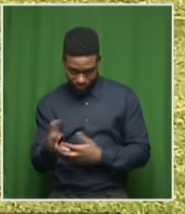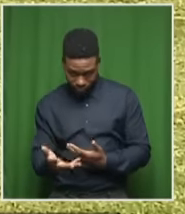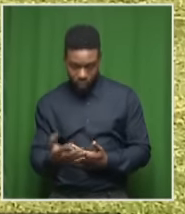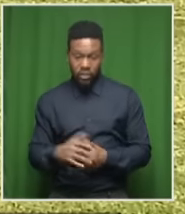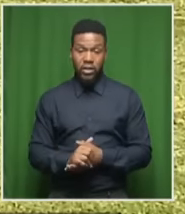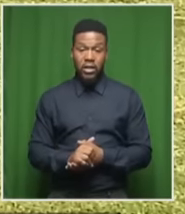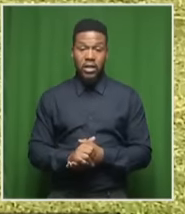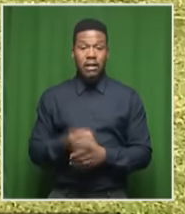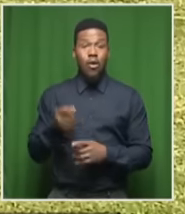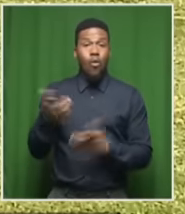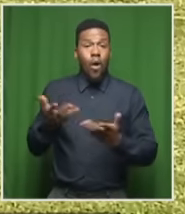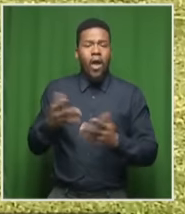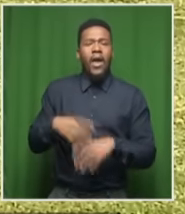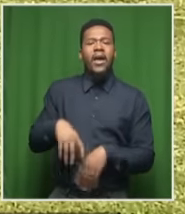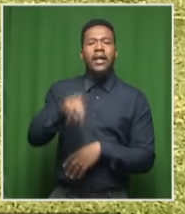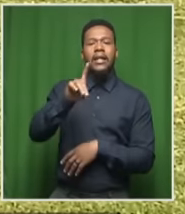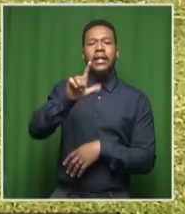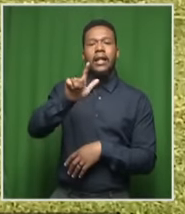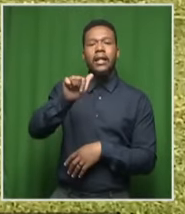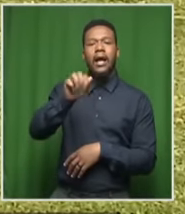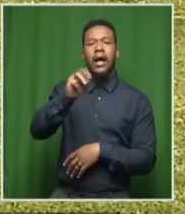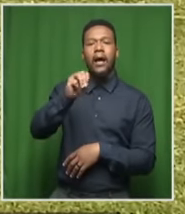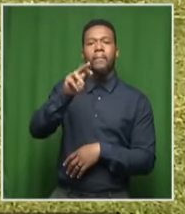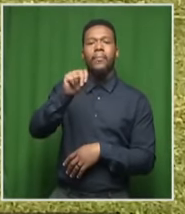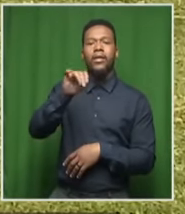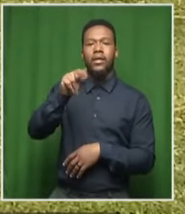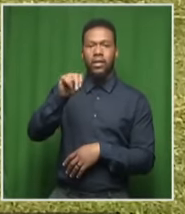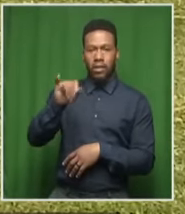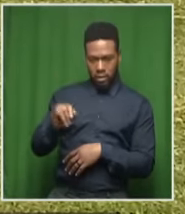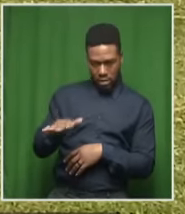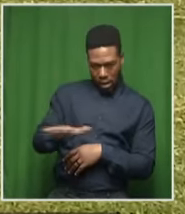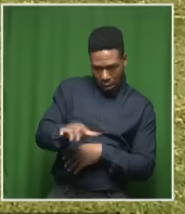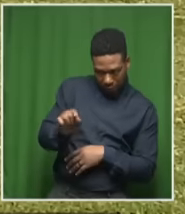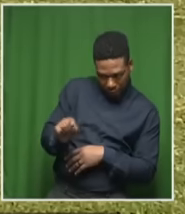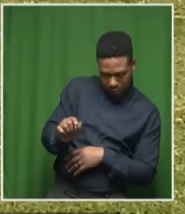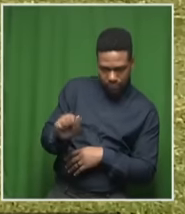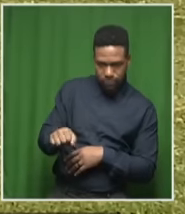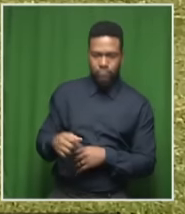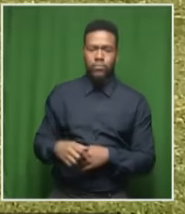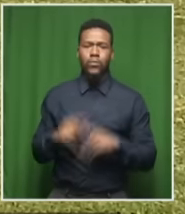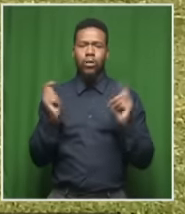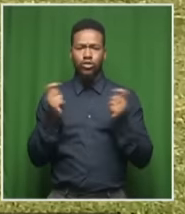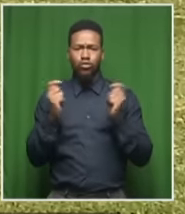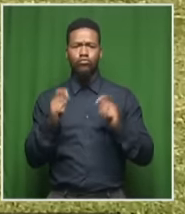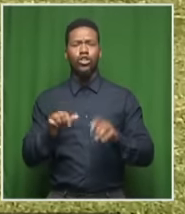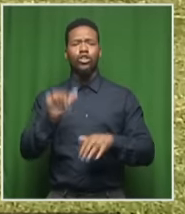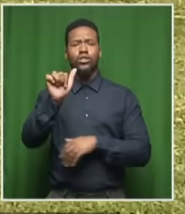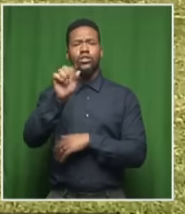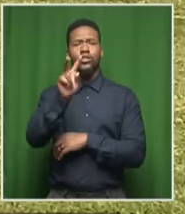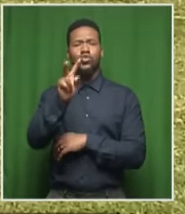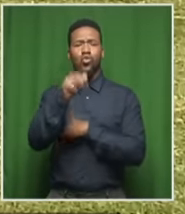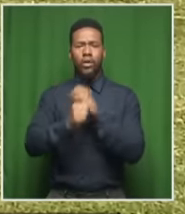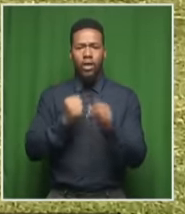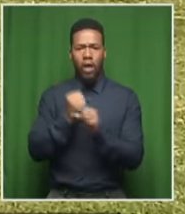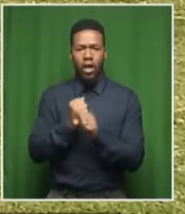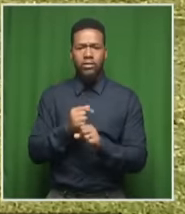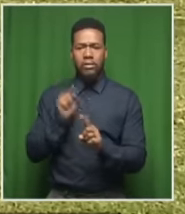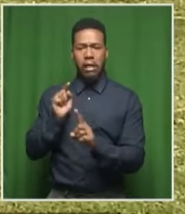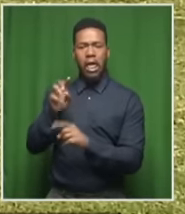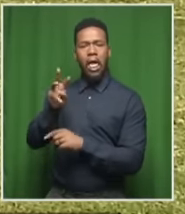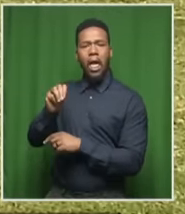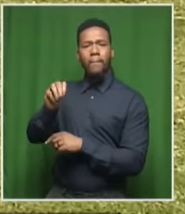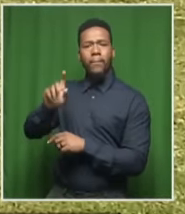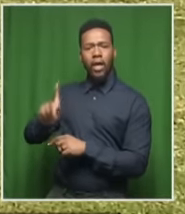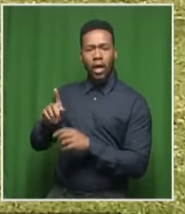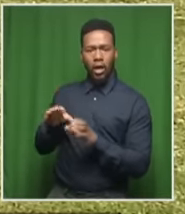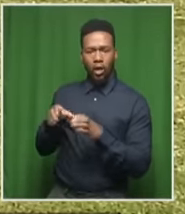Soweto, in Dlamini, where they will be commemorating the 62nd anniversary of the formation of uMkhonto weSizwe. Now, we know that it